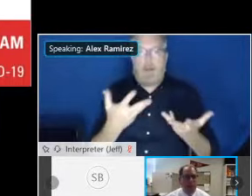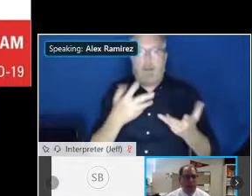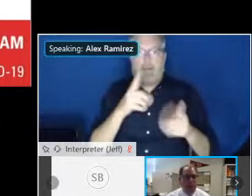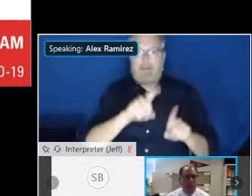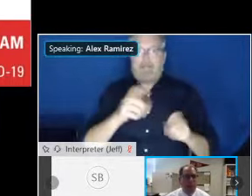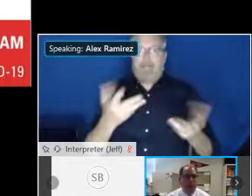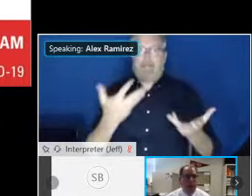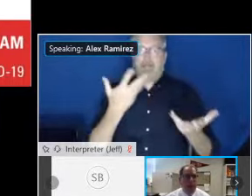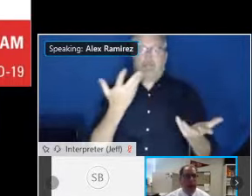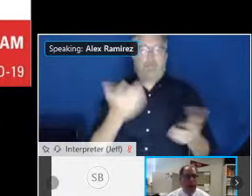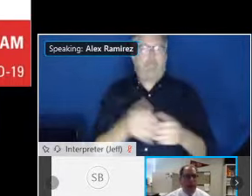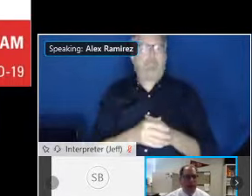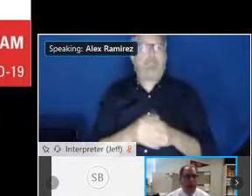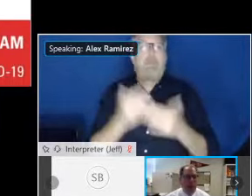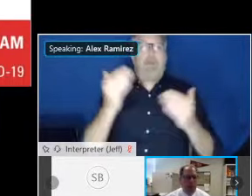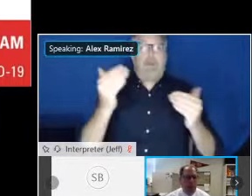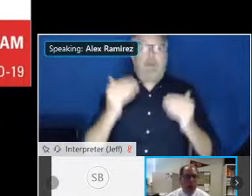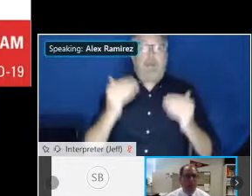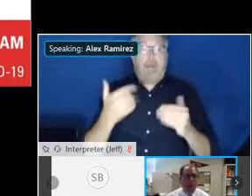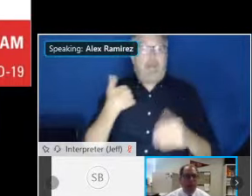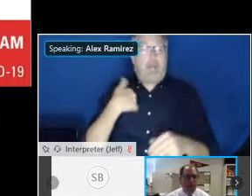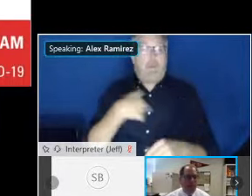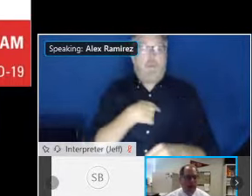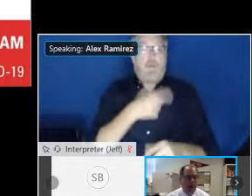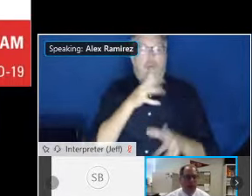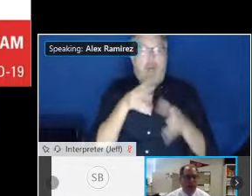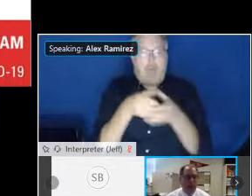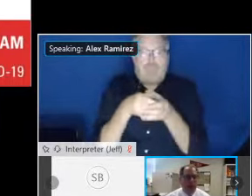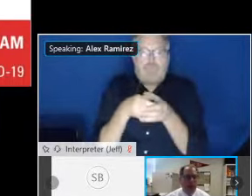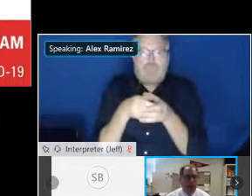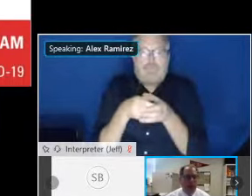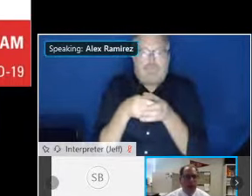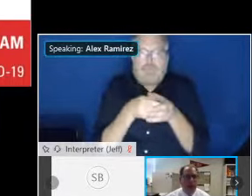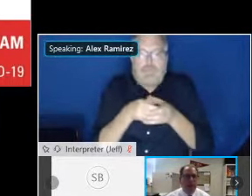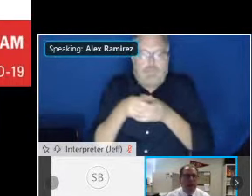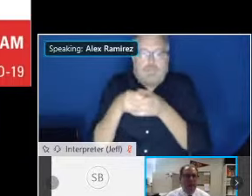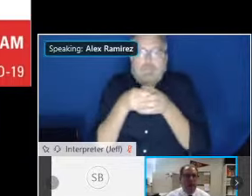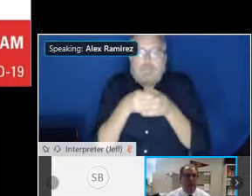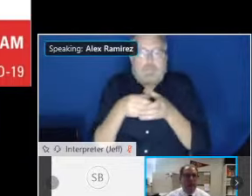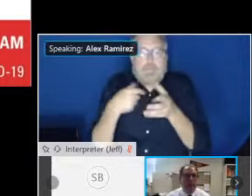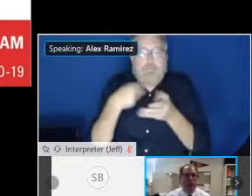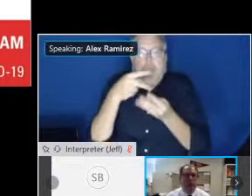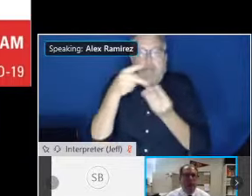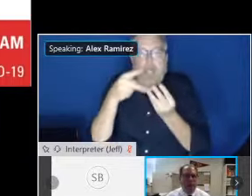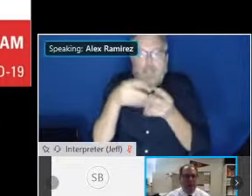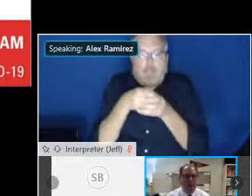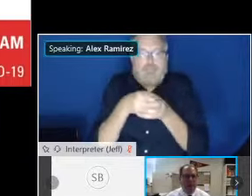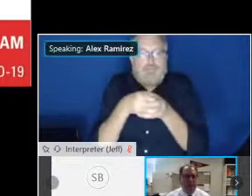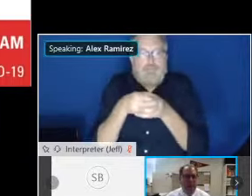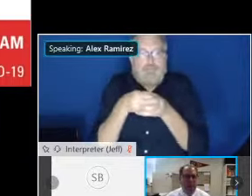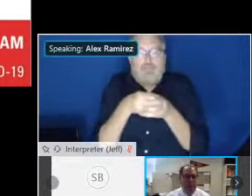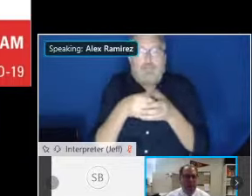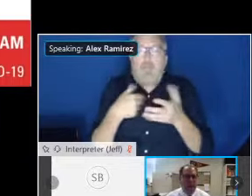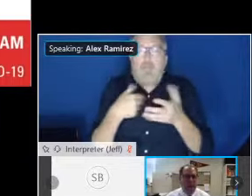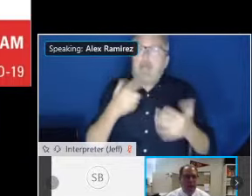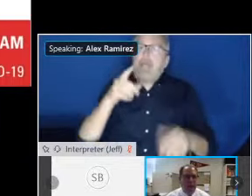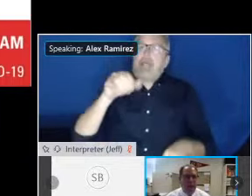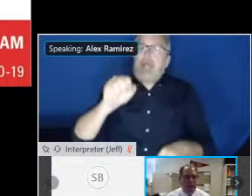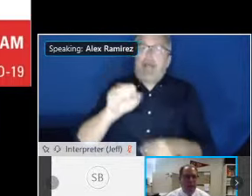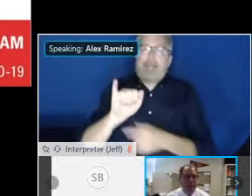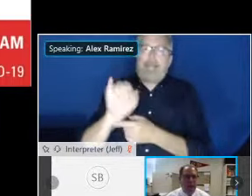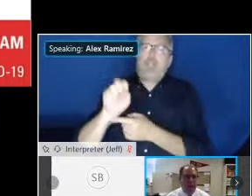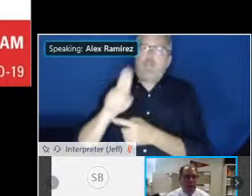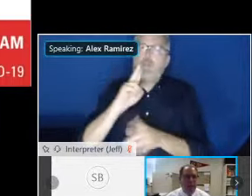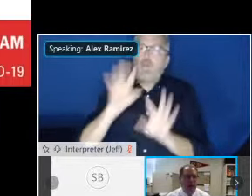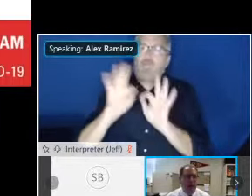must recognize we're not a closed herd or population. That is, even though we all are a family here at Iowa